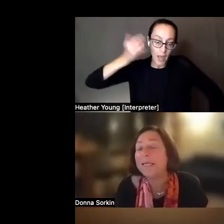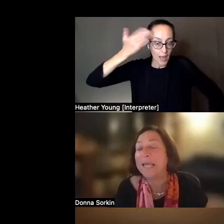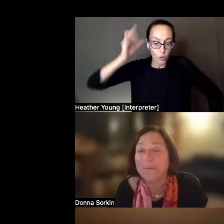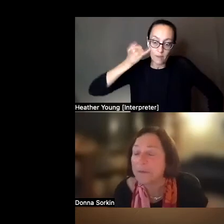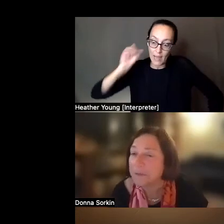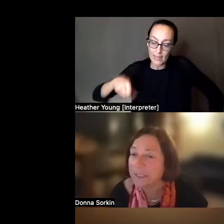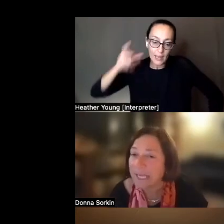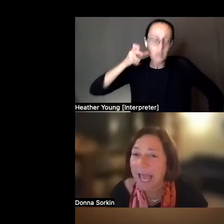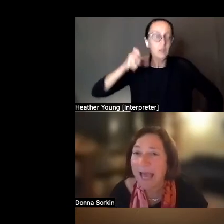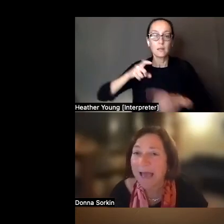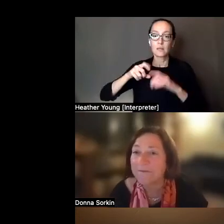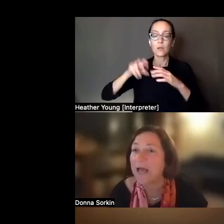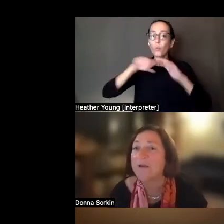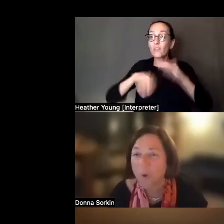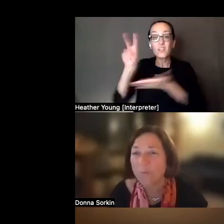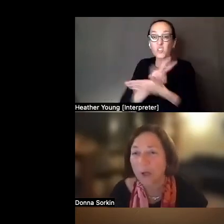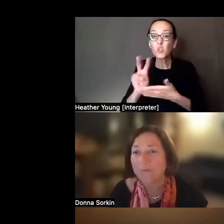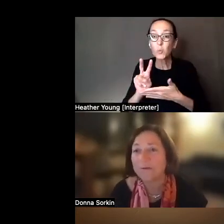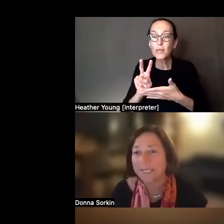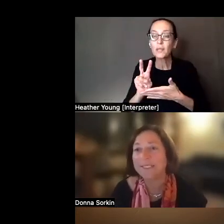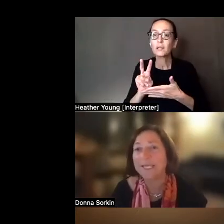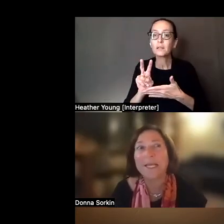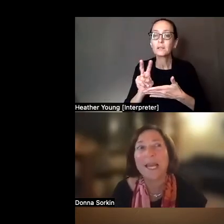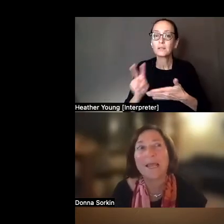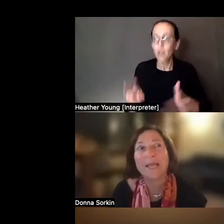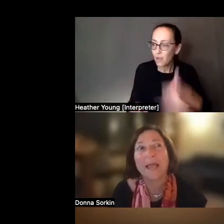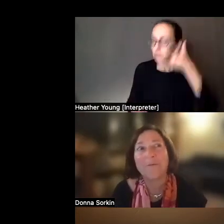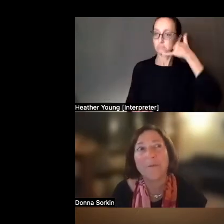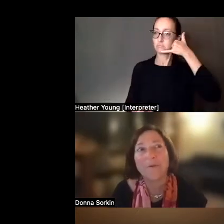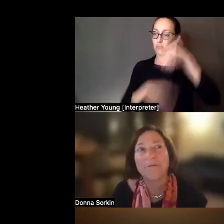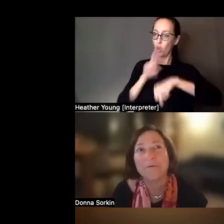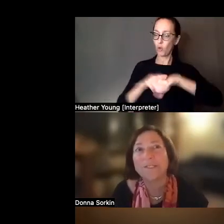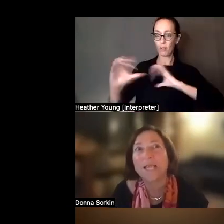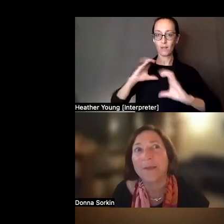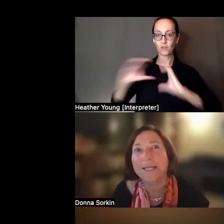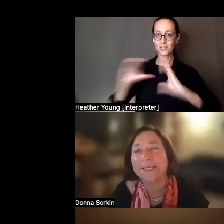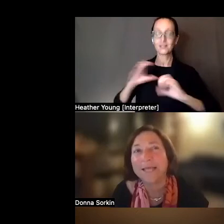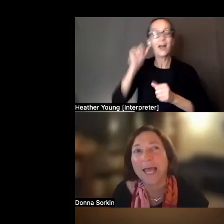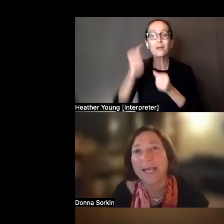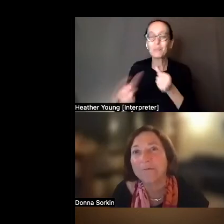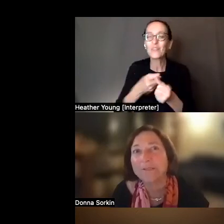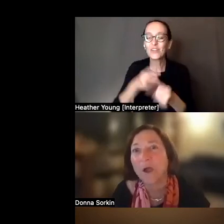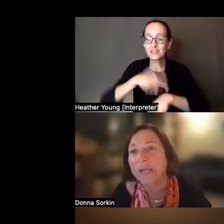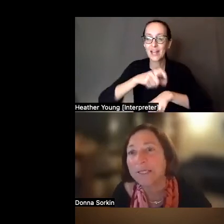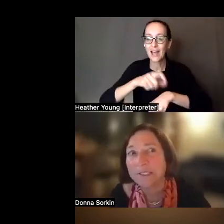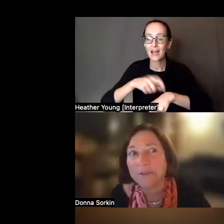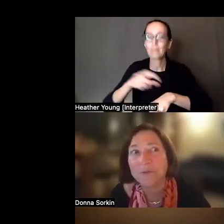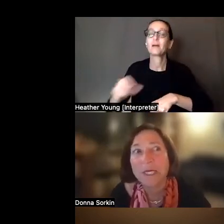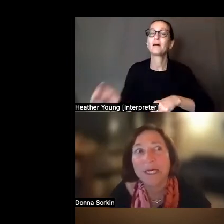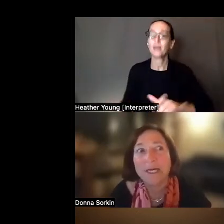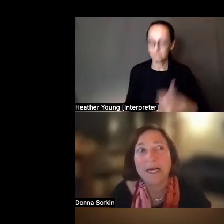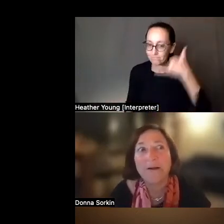being able to have a normal conversation. And I remember the first time I did that, I was talking